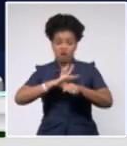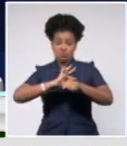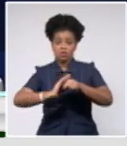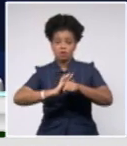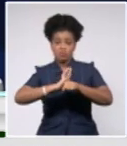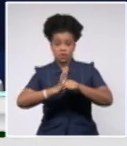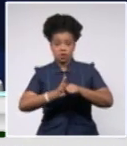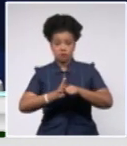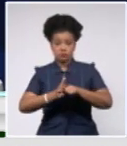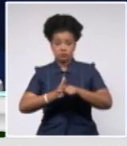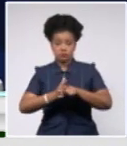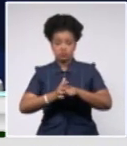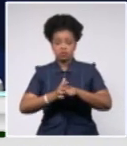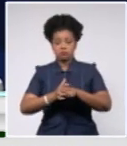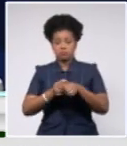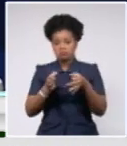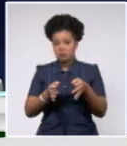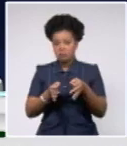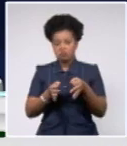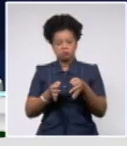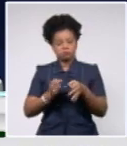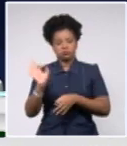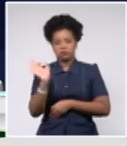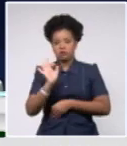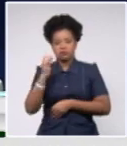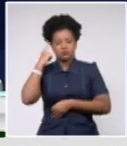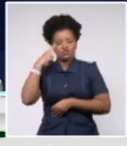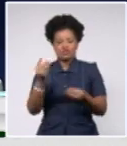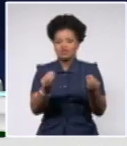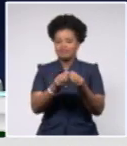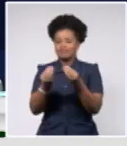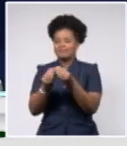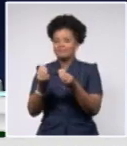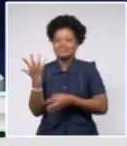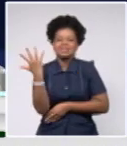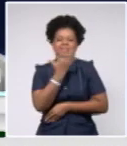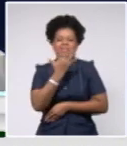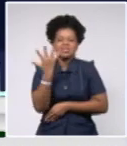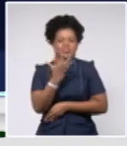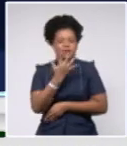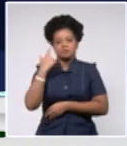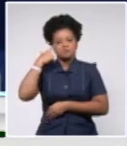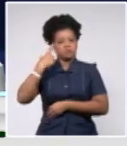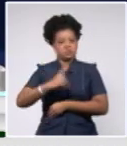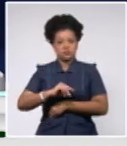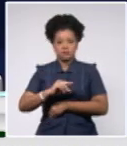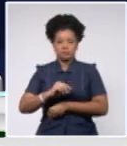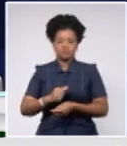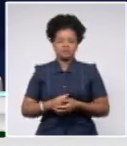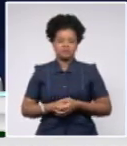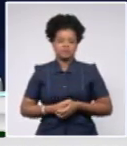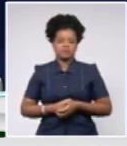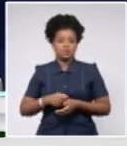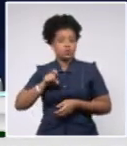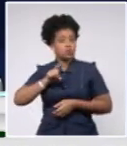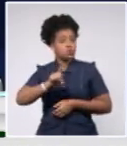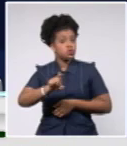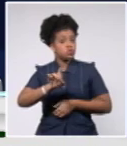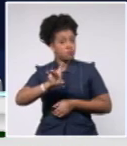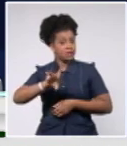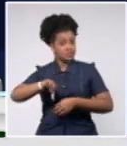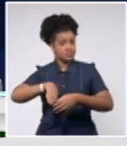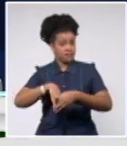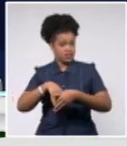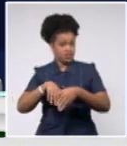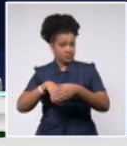35 or 70% of the 50 cases diagnosed yesterday were asymptomatic at the time of